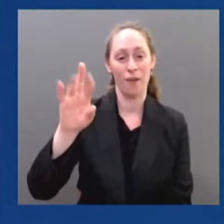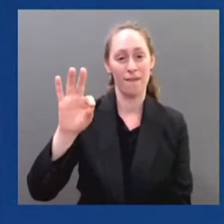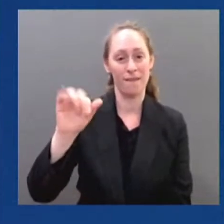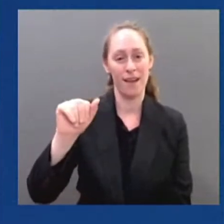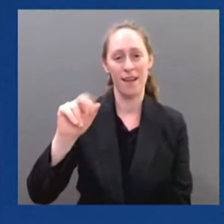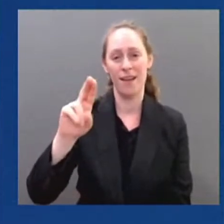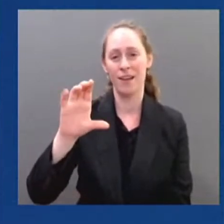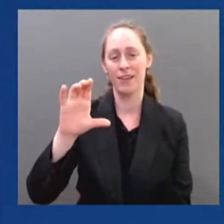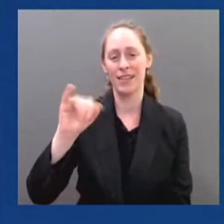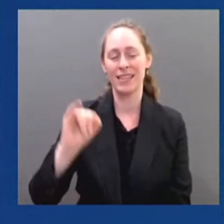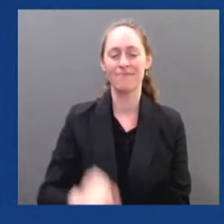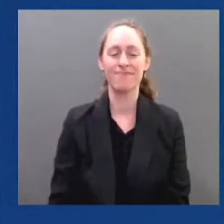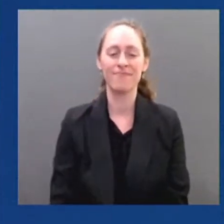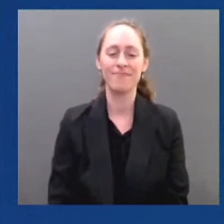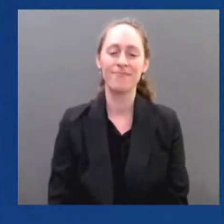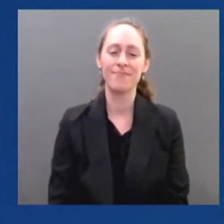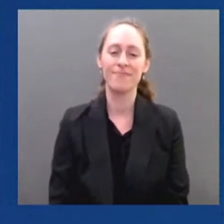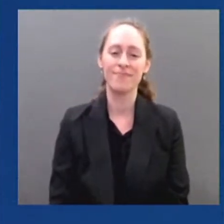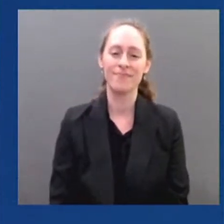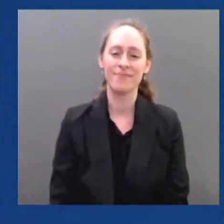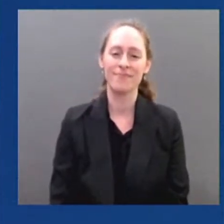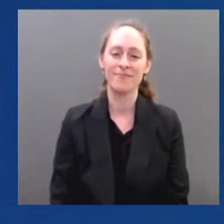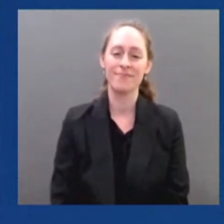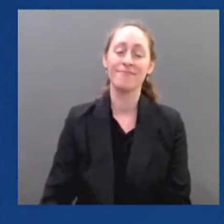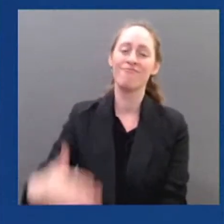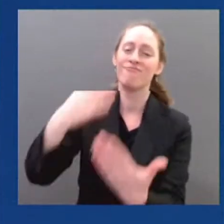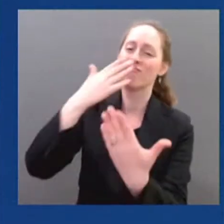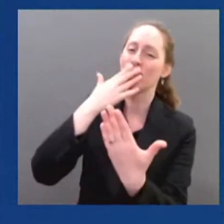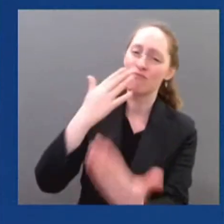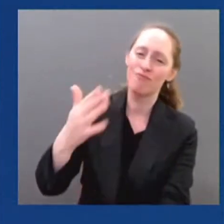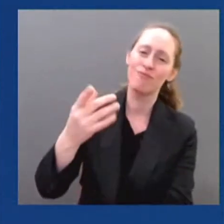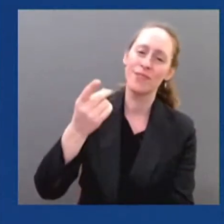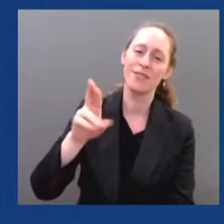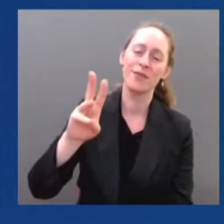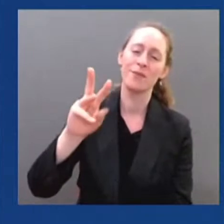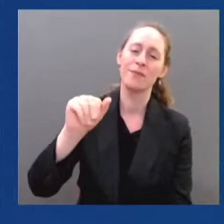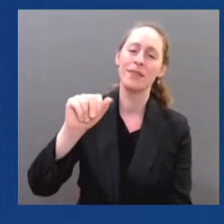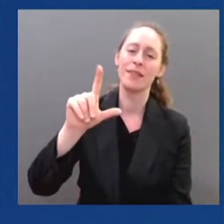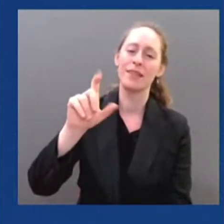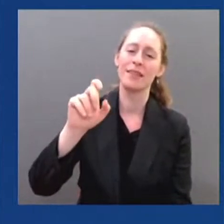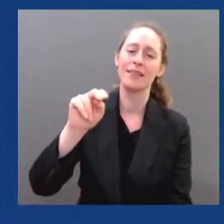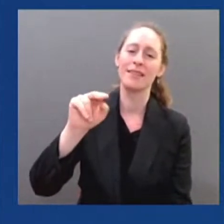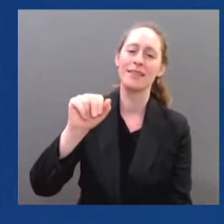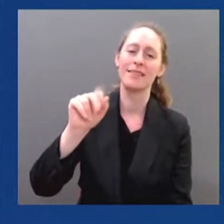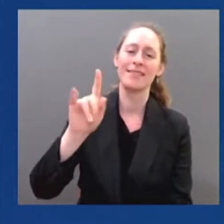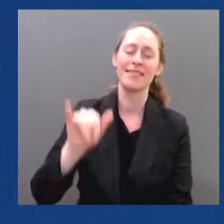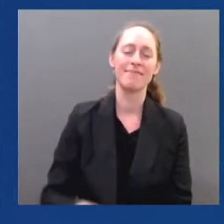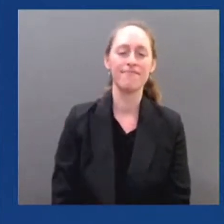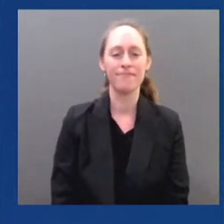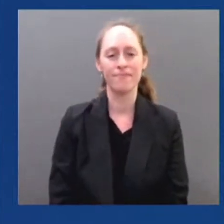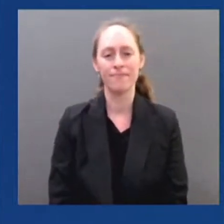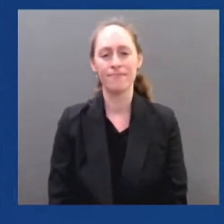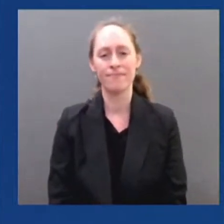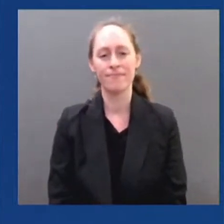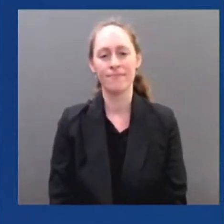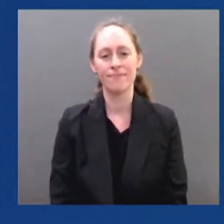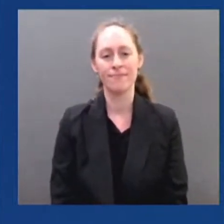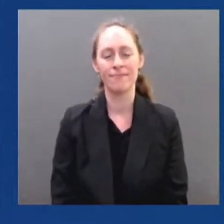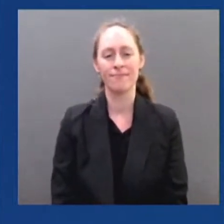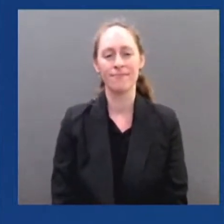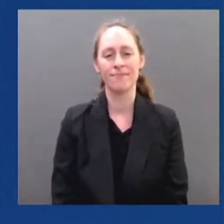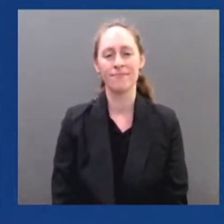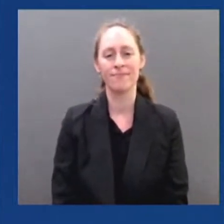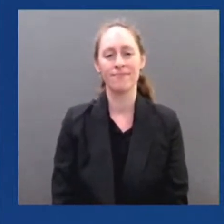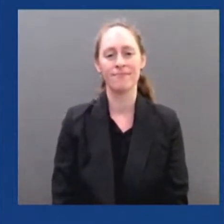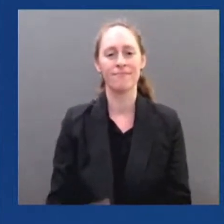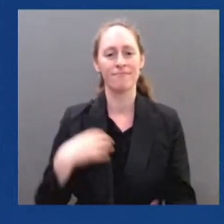just underscore and answer preemptively some of the questions that Dr. Walensky and Dr. Jarr and I have received over the last few